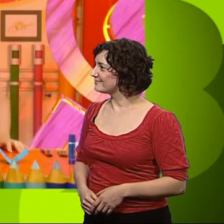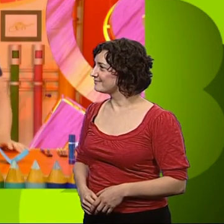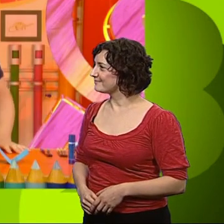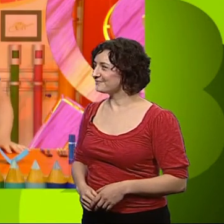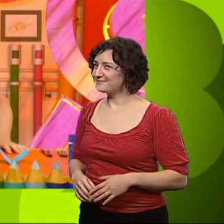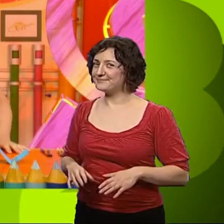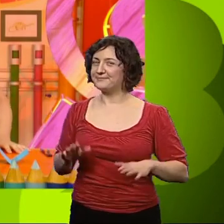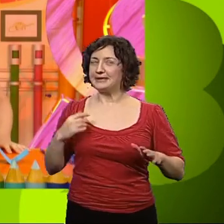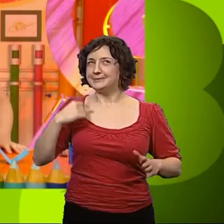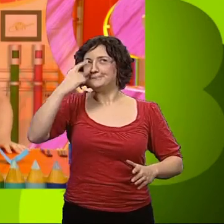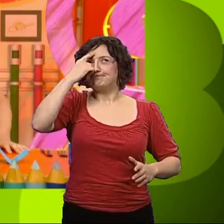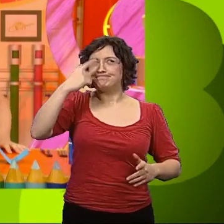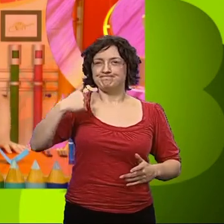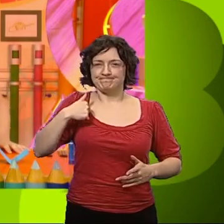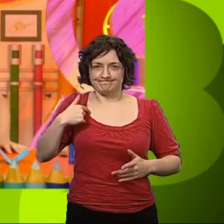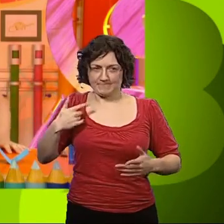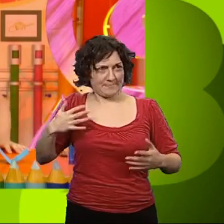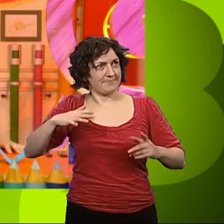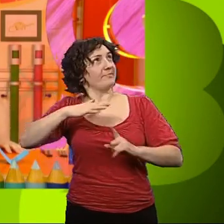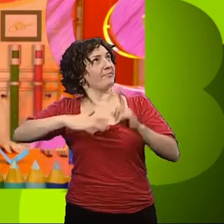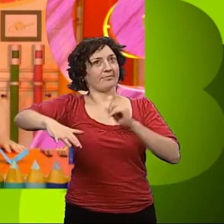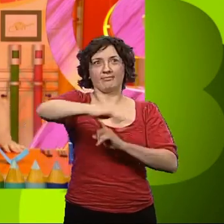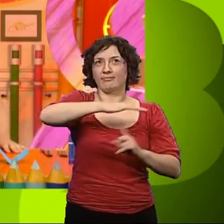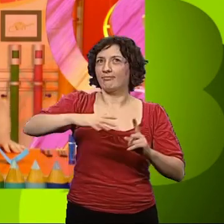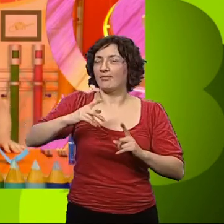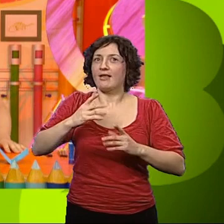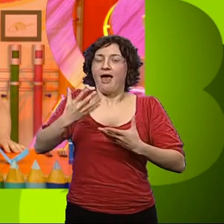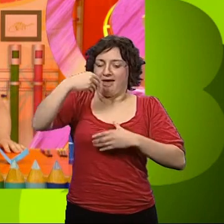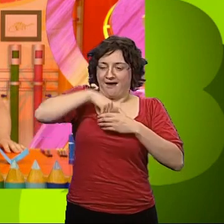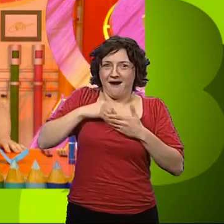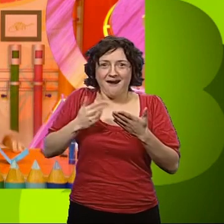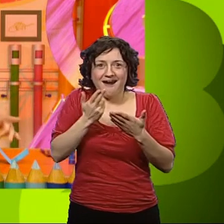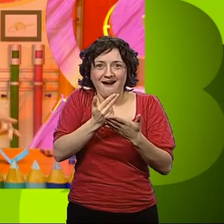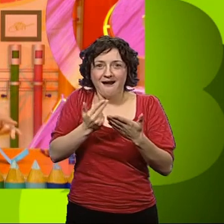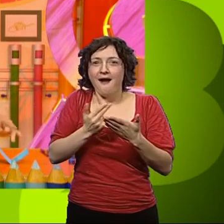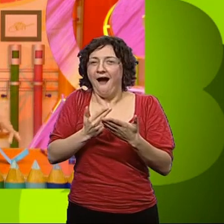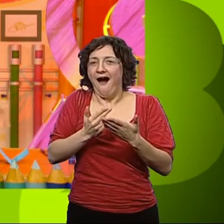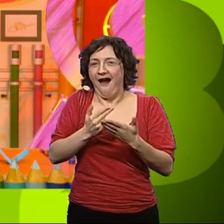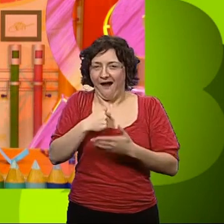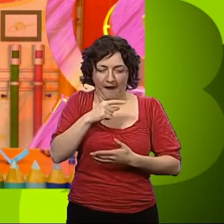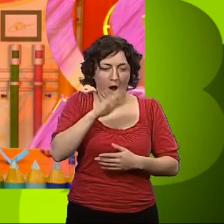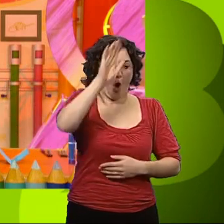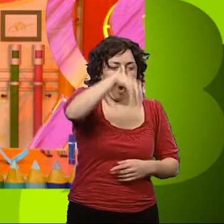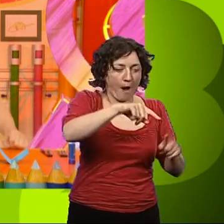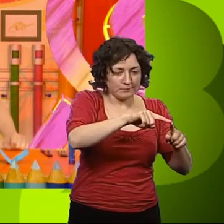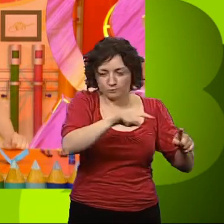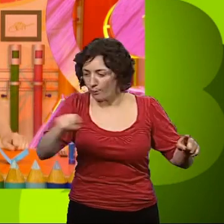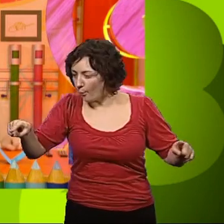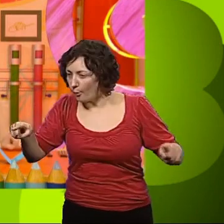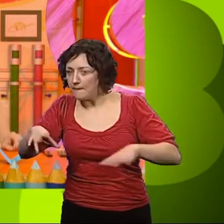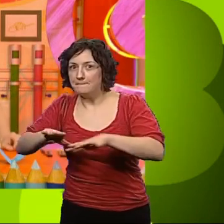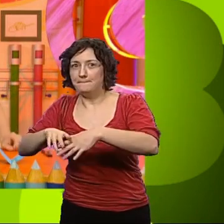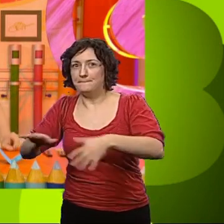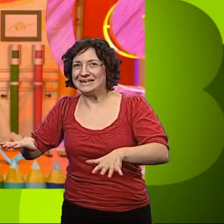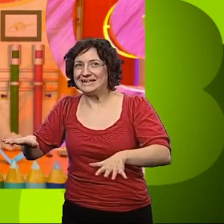Now, thinking of arty locations, I thought I'd create an artistic map of my favourite journey, from my home to the seaside. And I thought I'd make